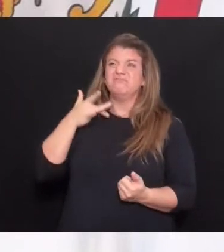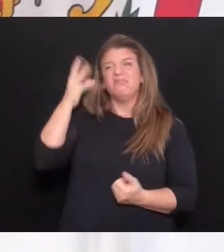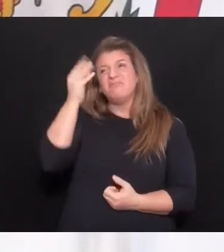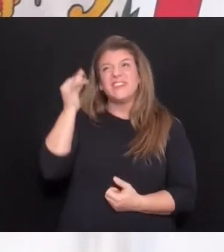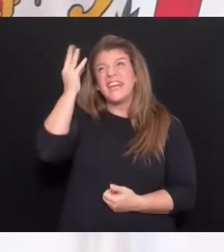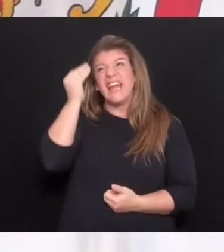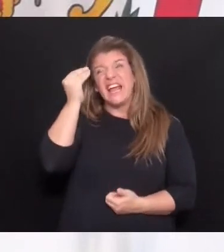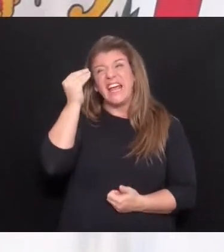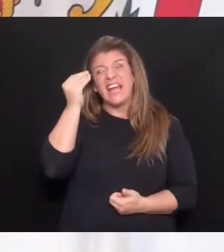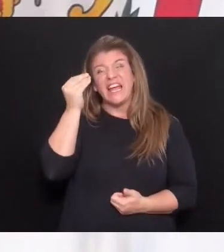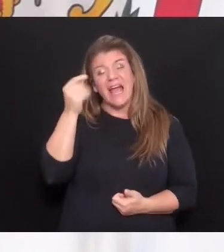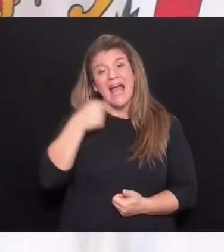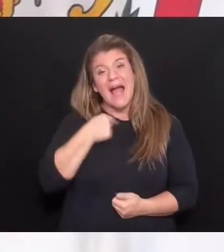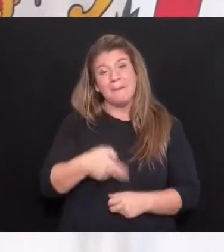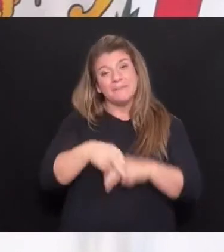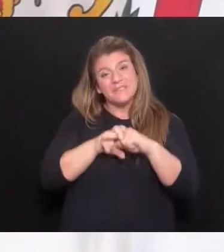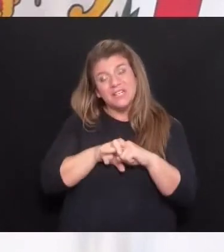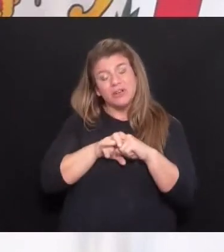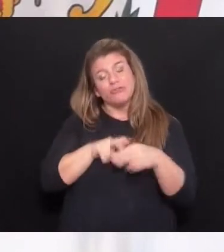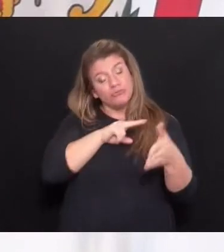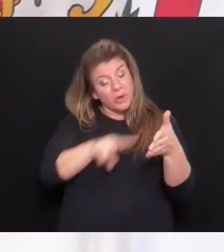it's just sitting here reading,